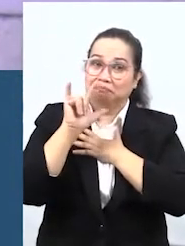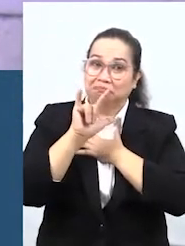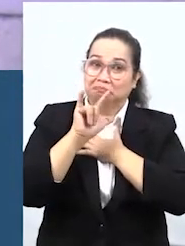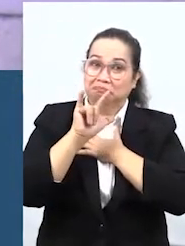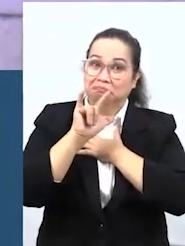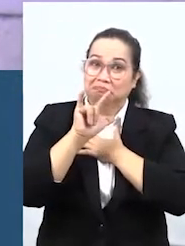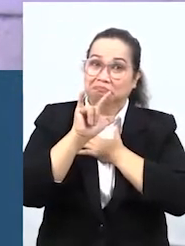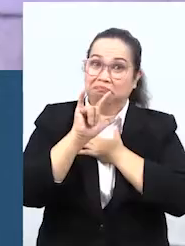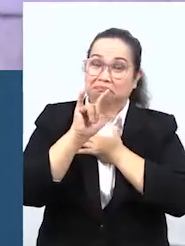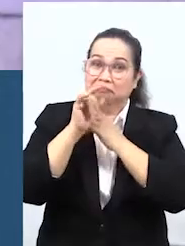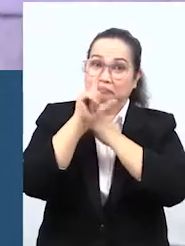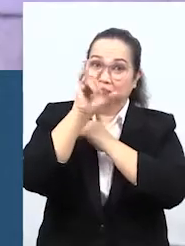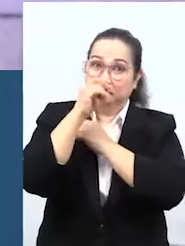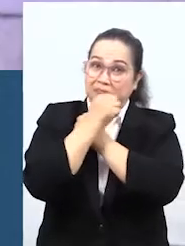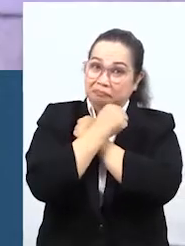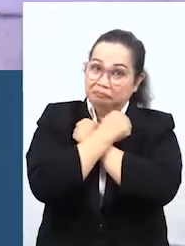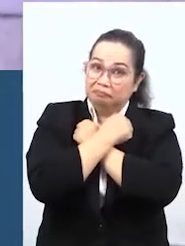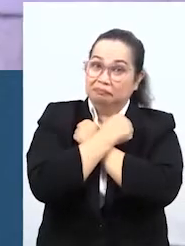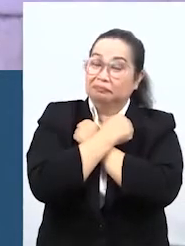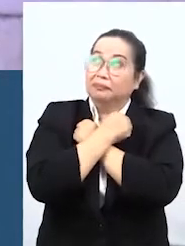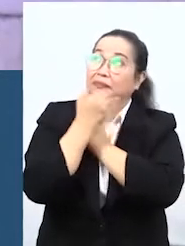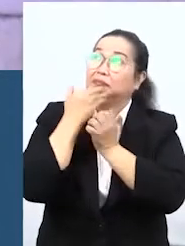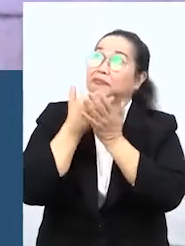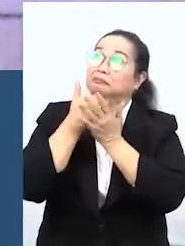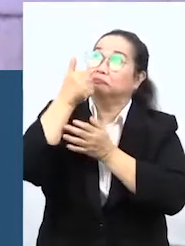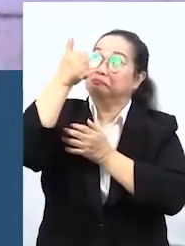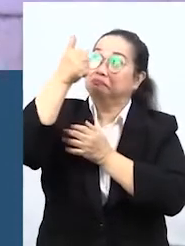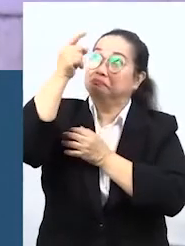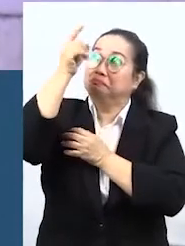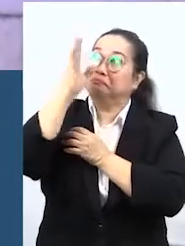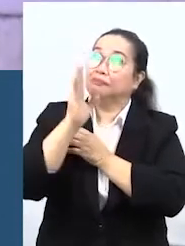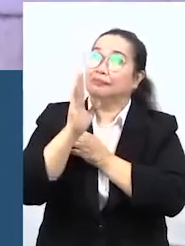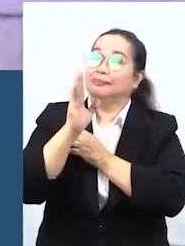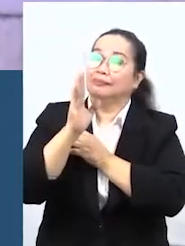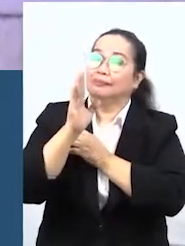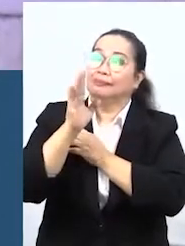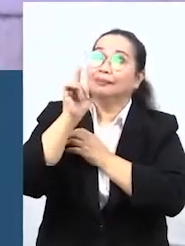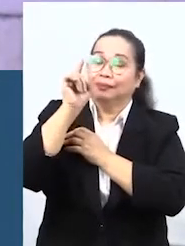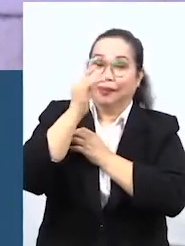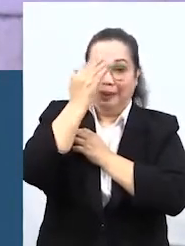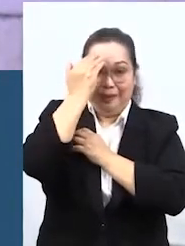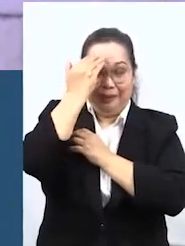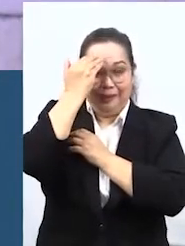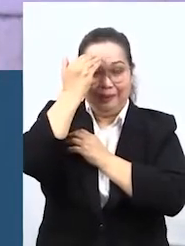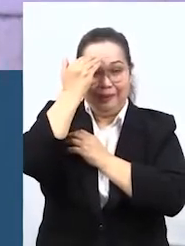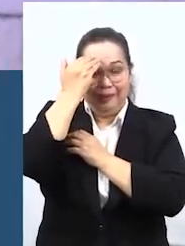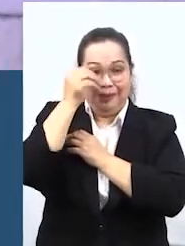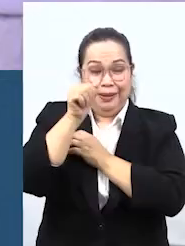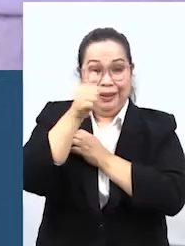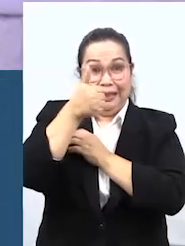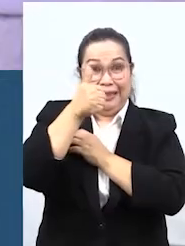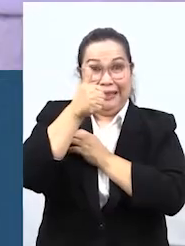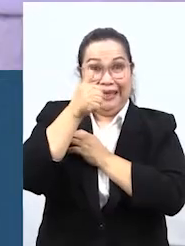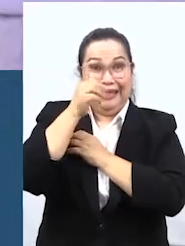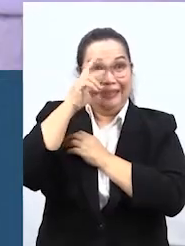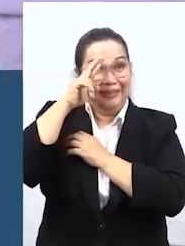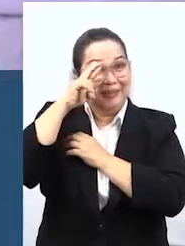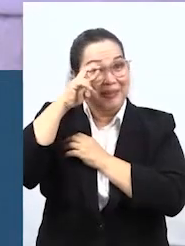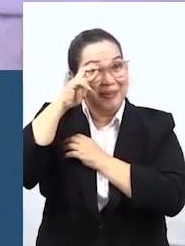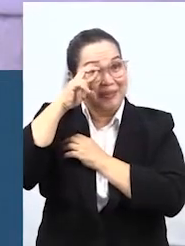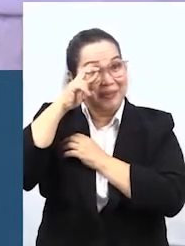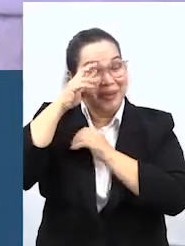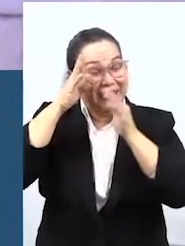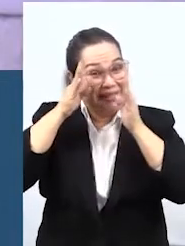God the goodness of God you know remember the 10 Spies and the